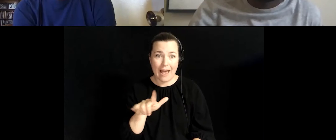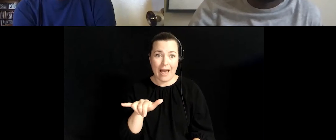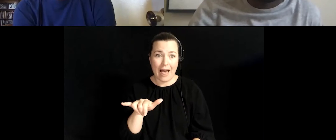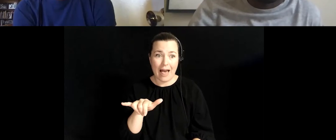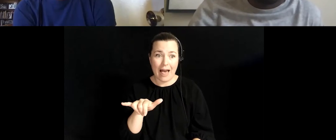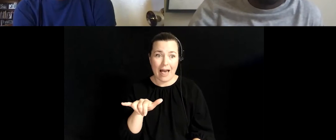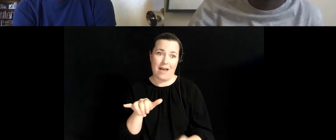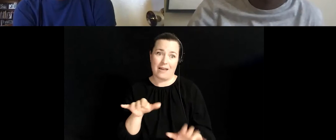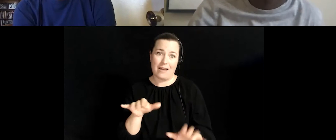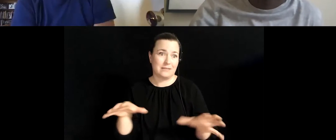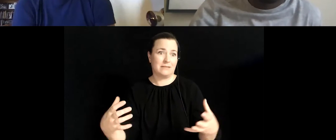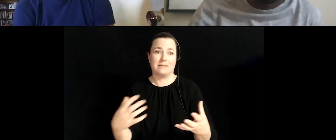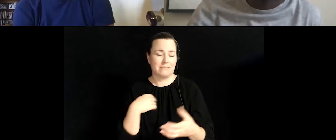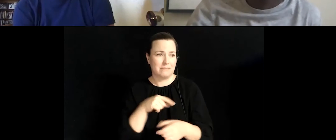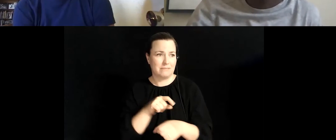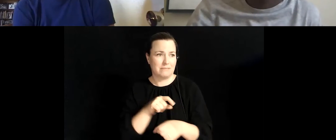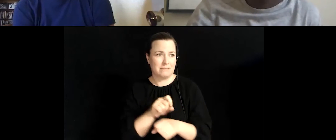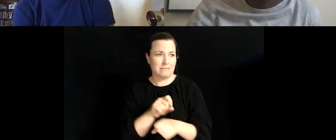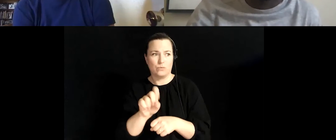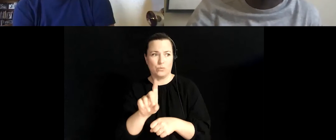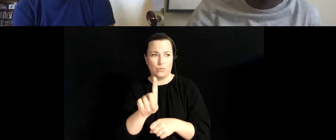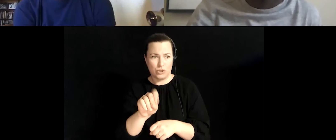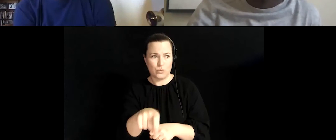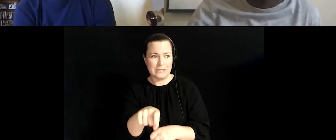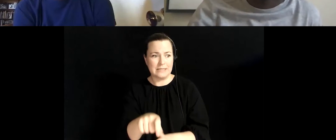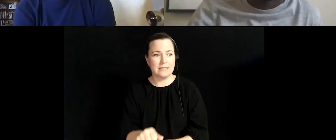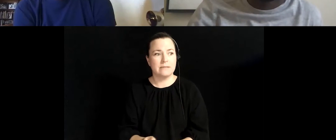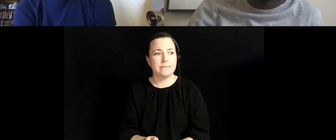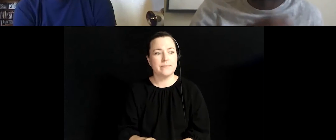certainly we do. And I also like to